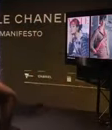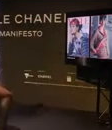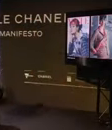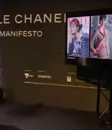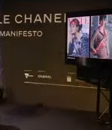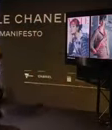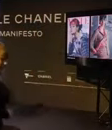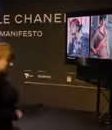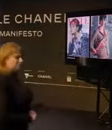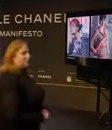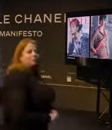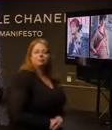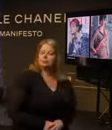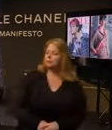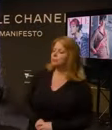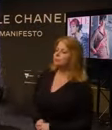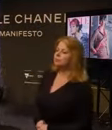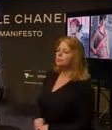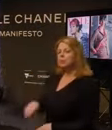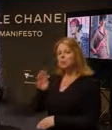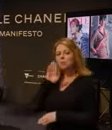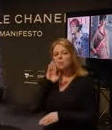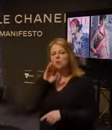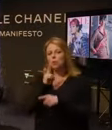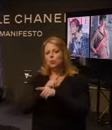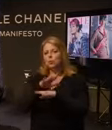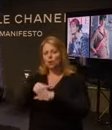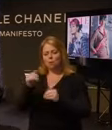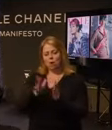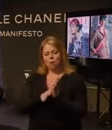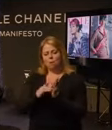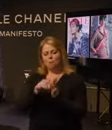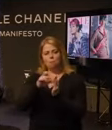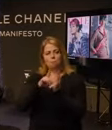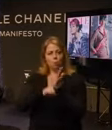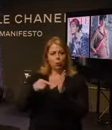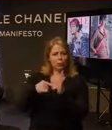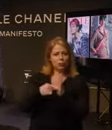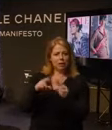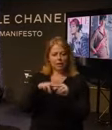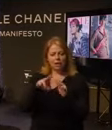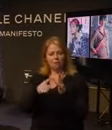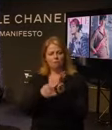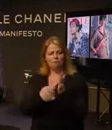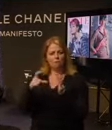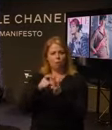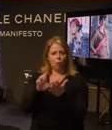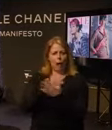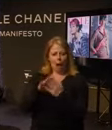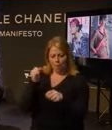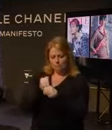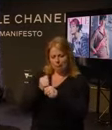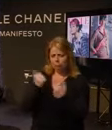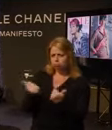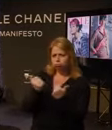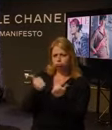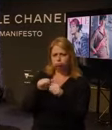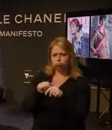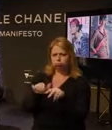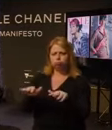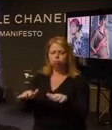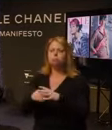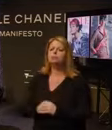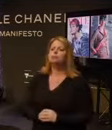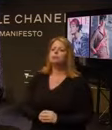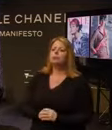T Ford and the reproducibility and I guess that democratisation of fashion, as we might want to call it. But there was an image on the